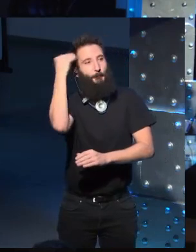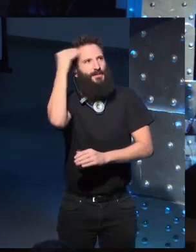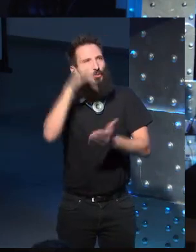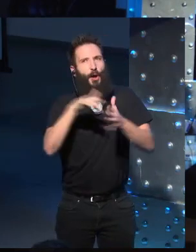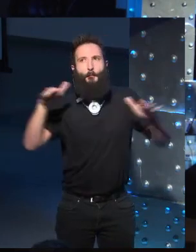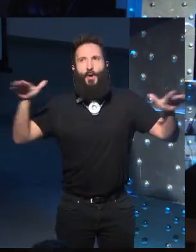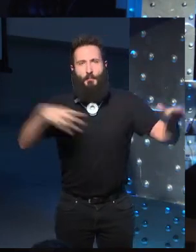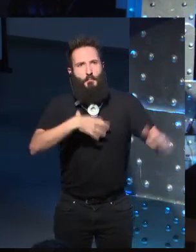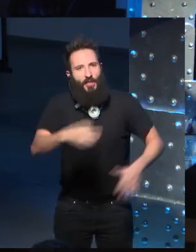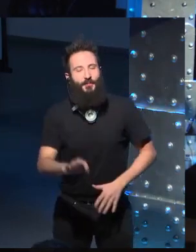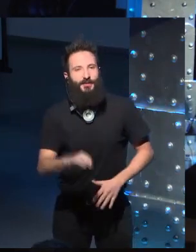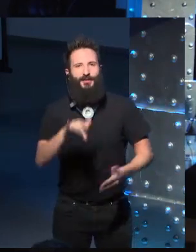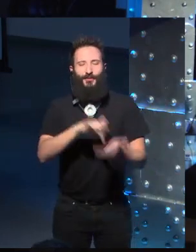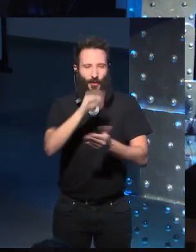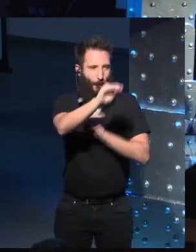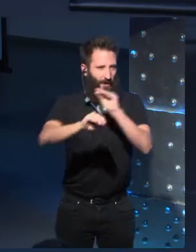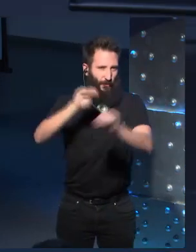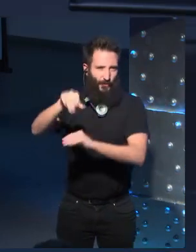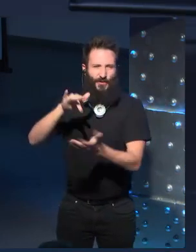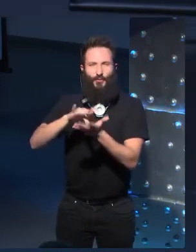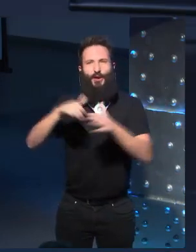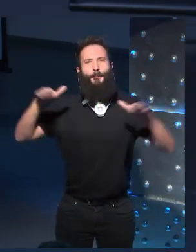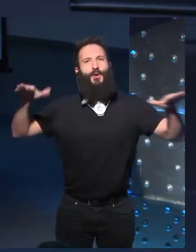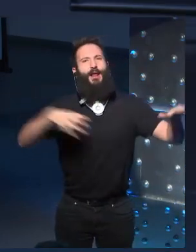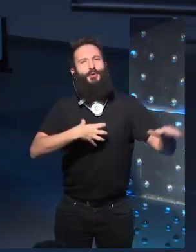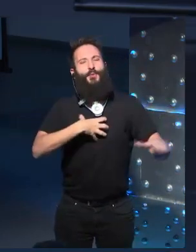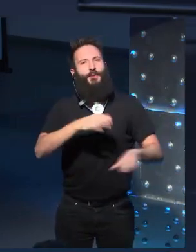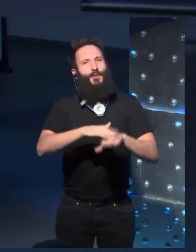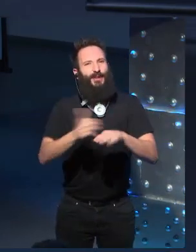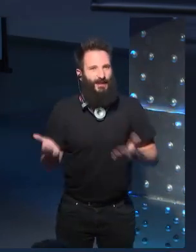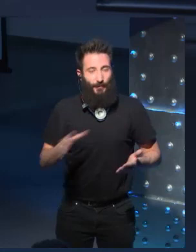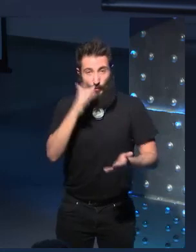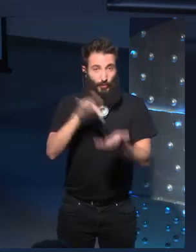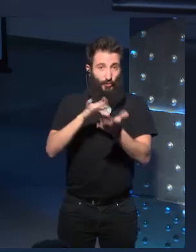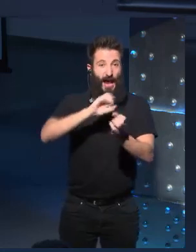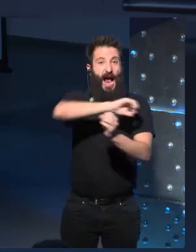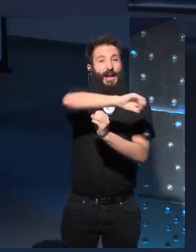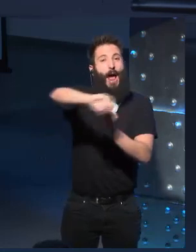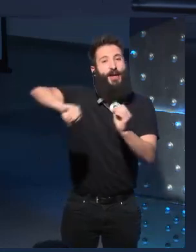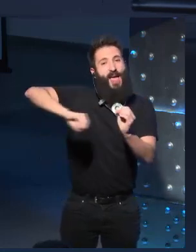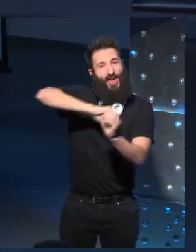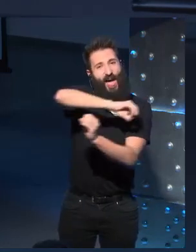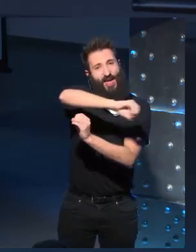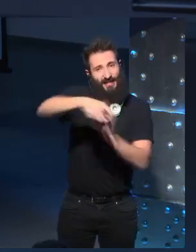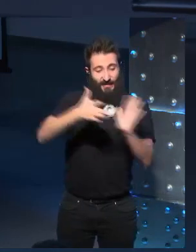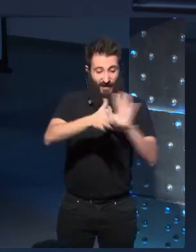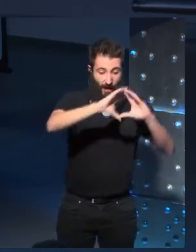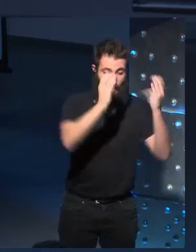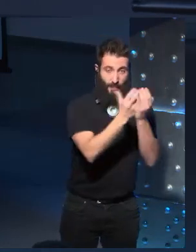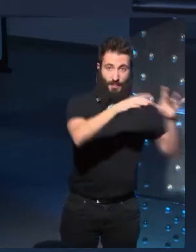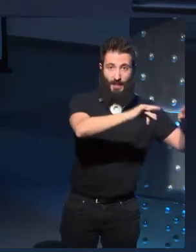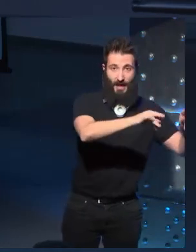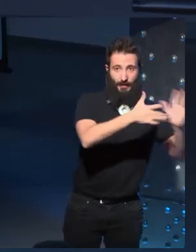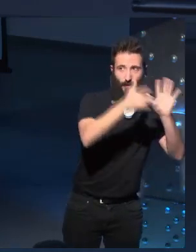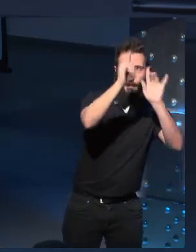fly? Can't we fly like that? Gravity, yeah. Because there is the earth underneath our feet, dragging us down. Now imagine